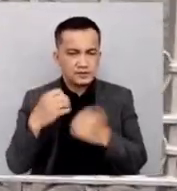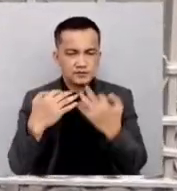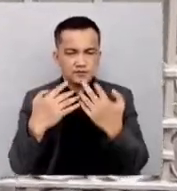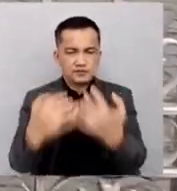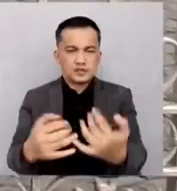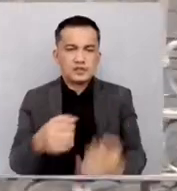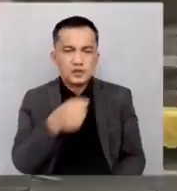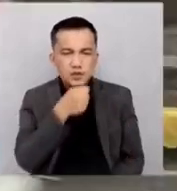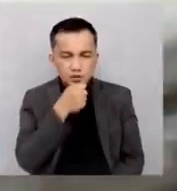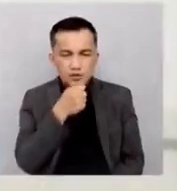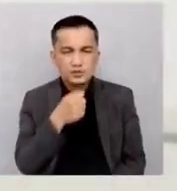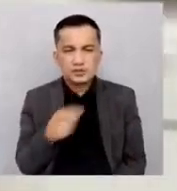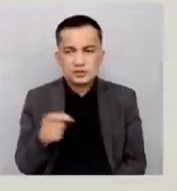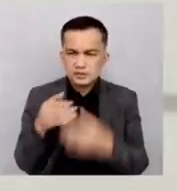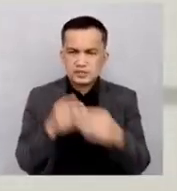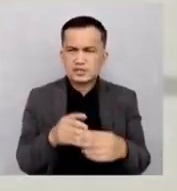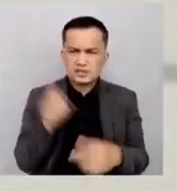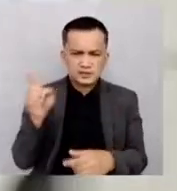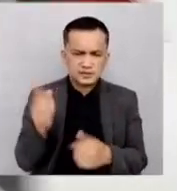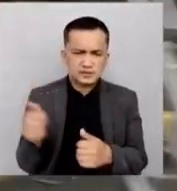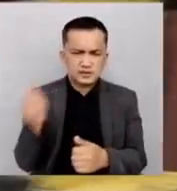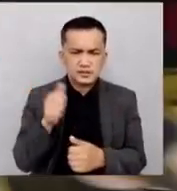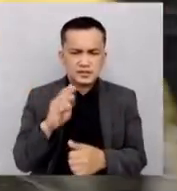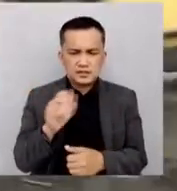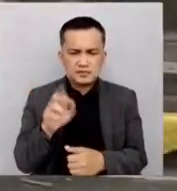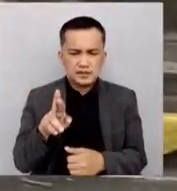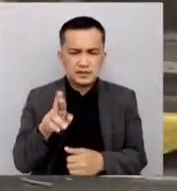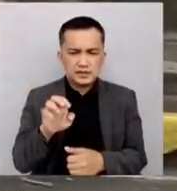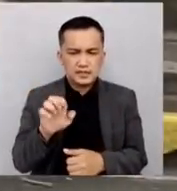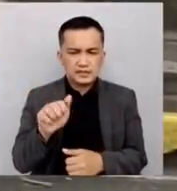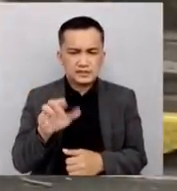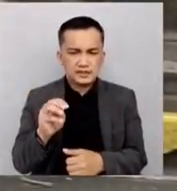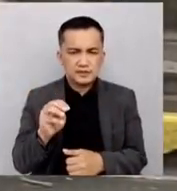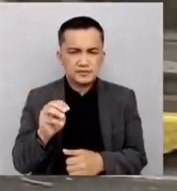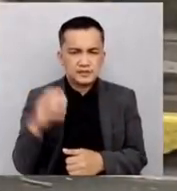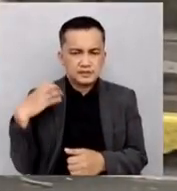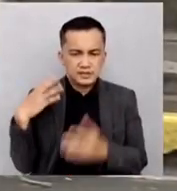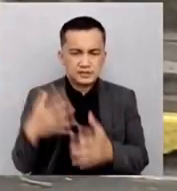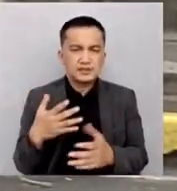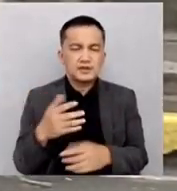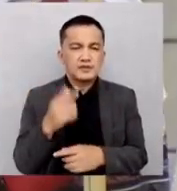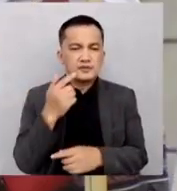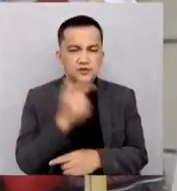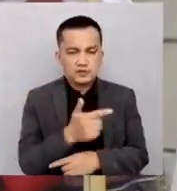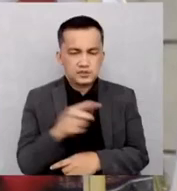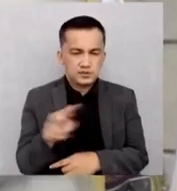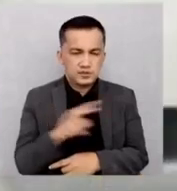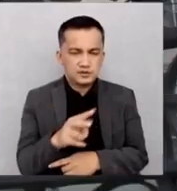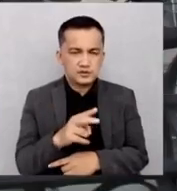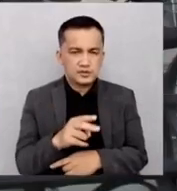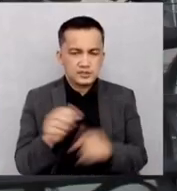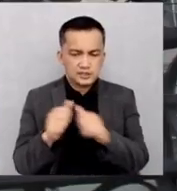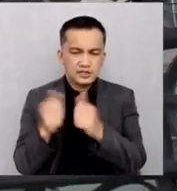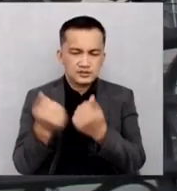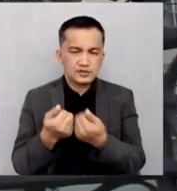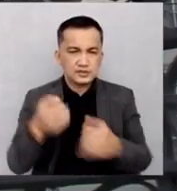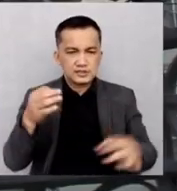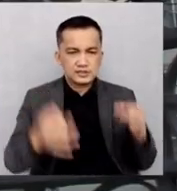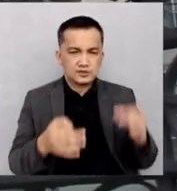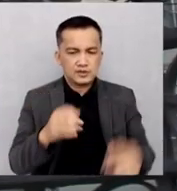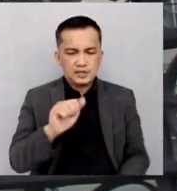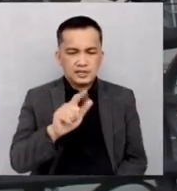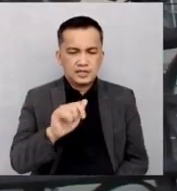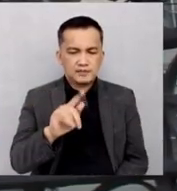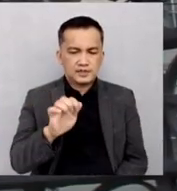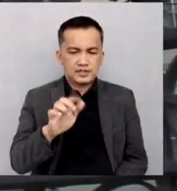held to be led by the Bar Exams Committee Chair for 2022 Bar Exams, Associate Justice Alfredo